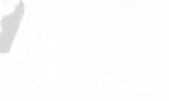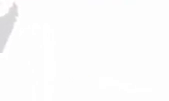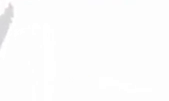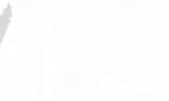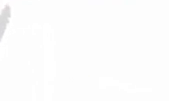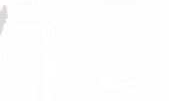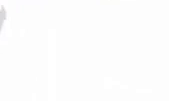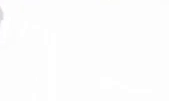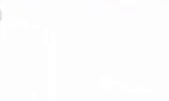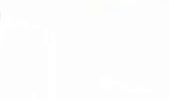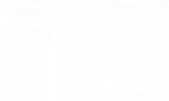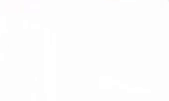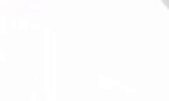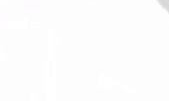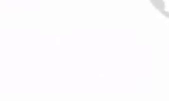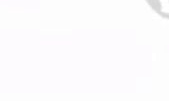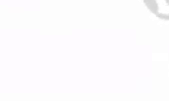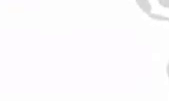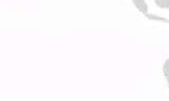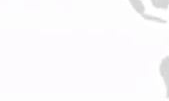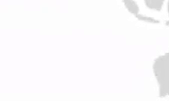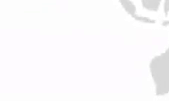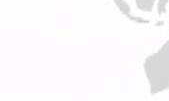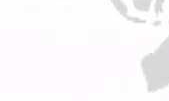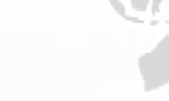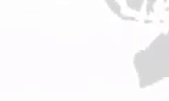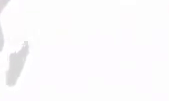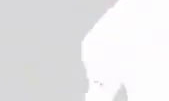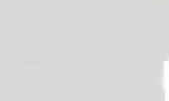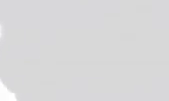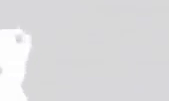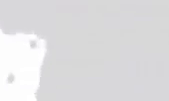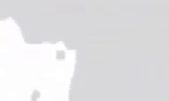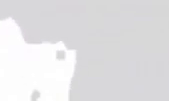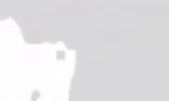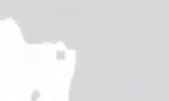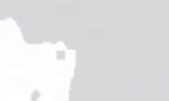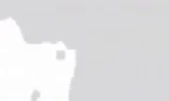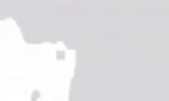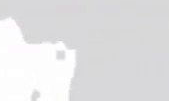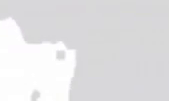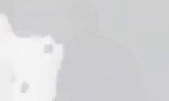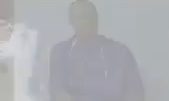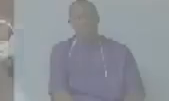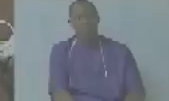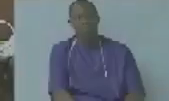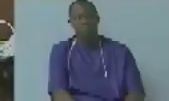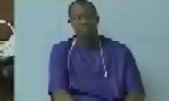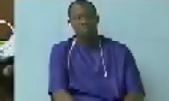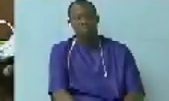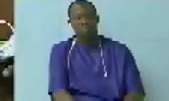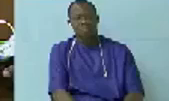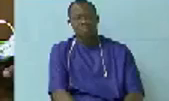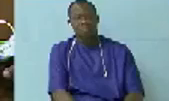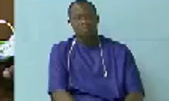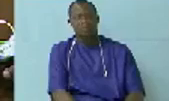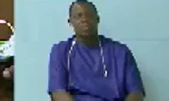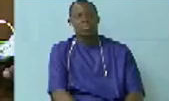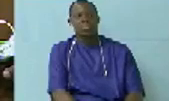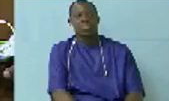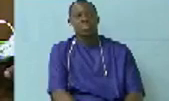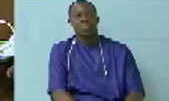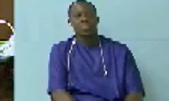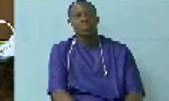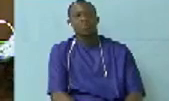Switzerland, and the rest of the world, Supersonic's money transfer has got you covered. With the largest payout network in the Gambia, you can... Counsel, before